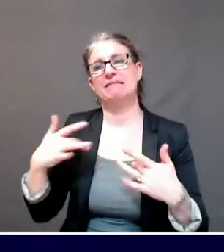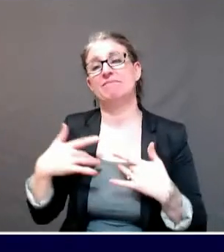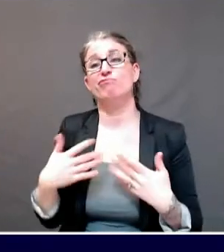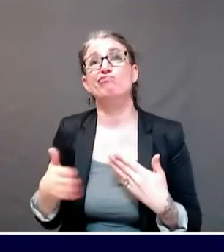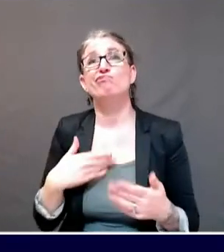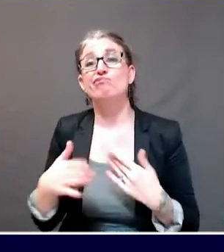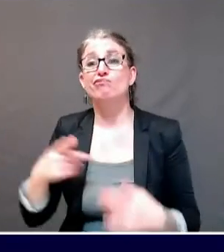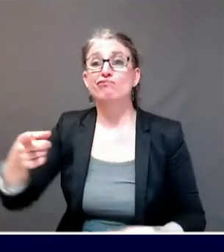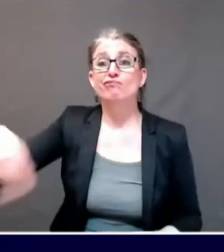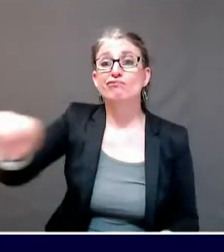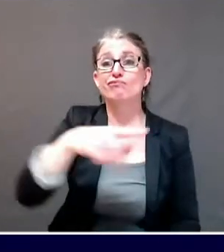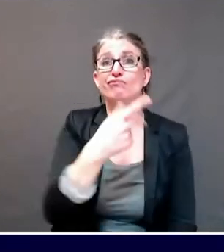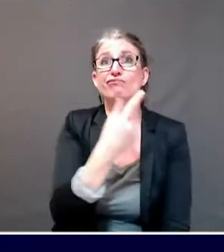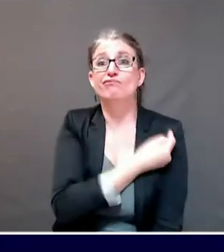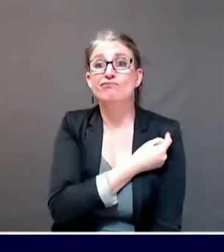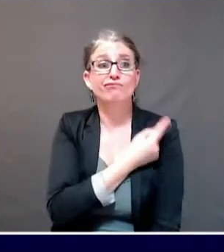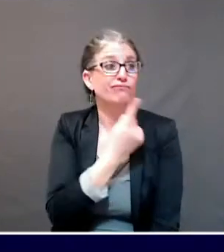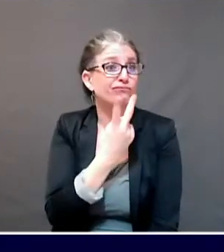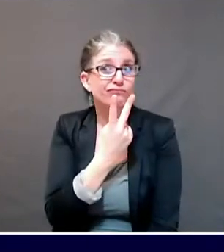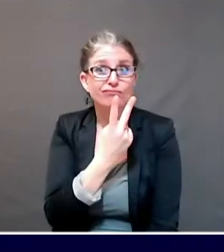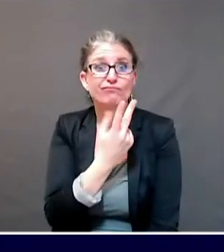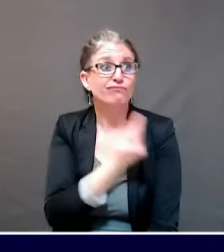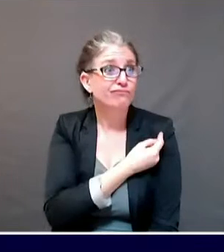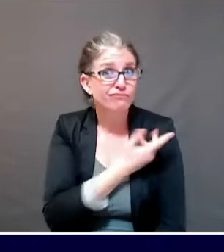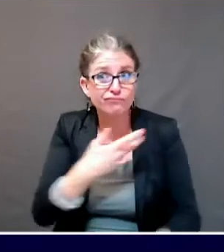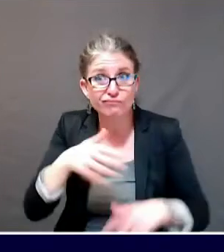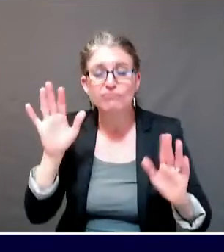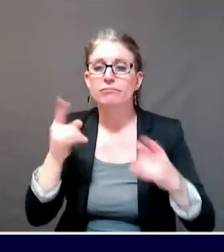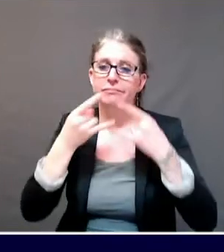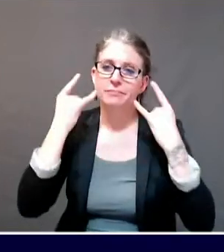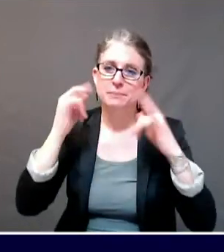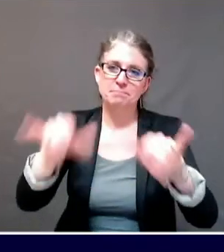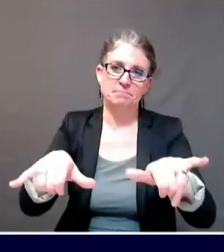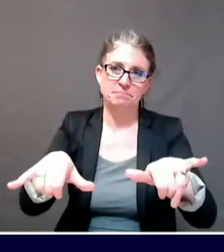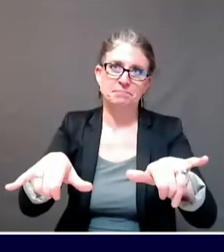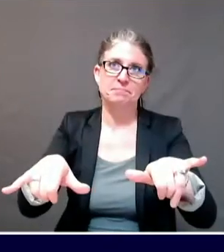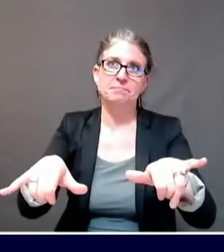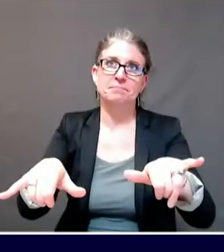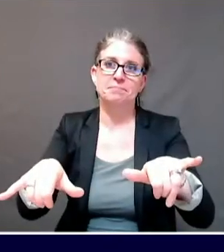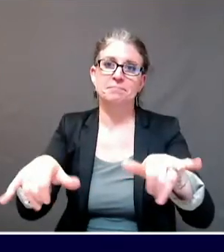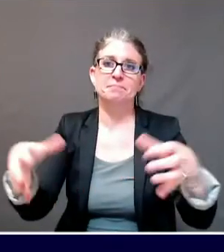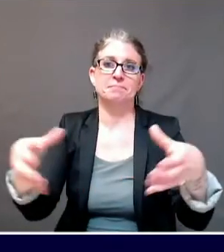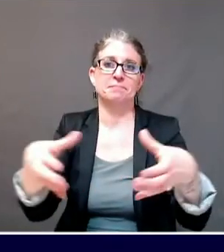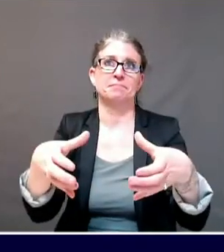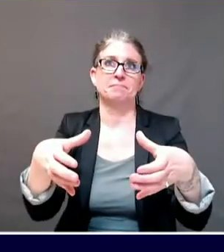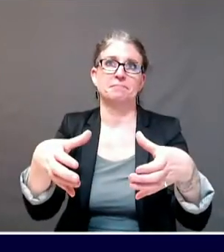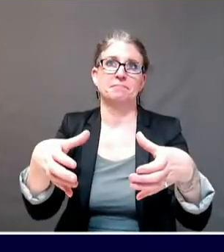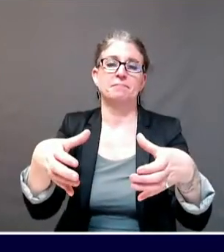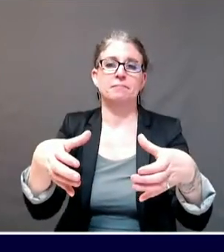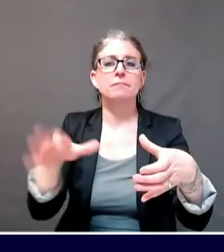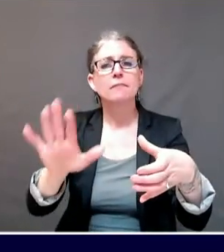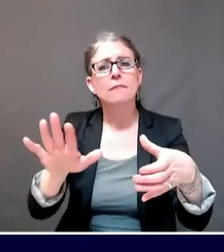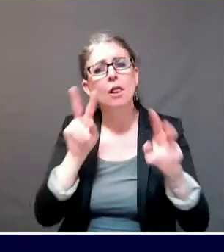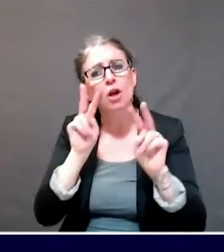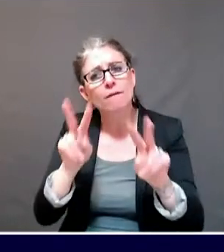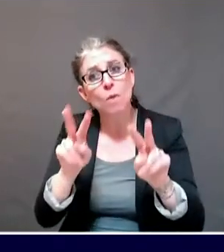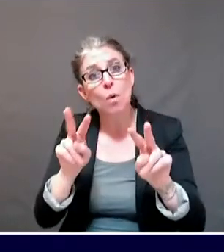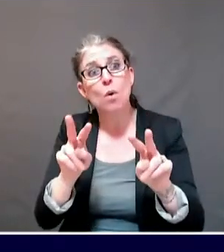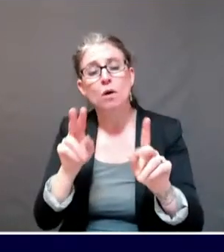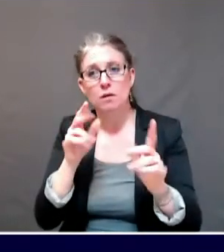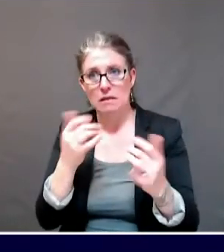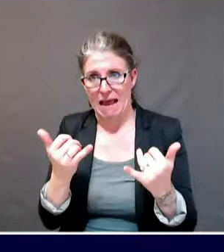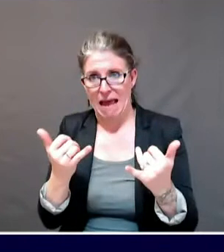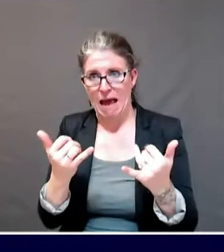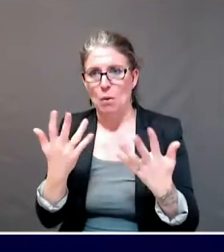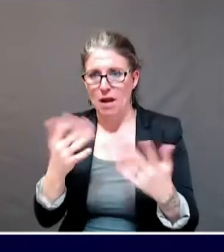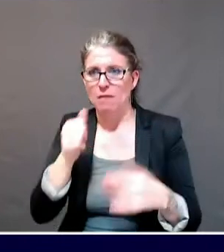safe. Okay, thank you. Let's hope that changes. But for now, that's what the best data suggests.